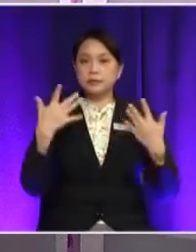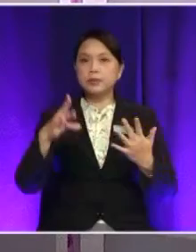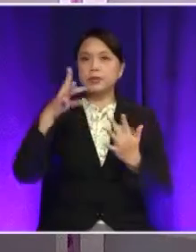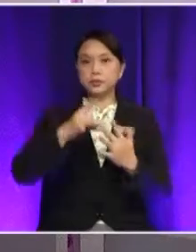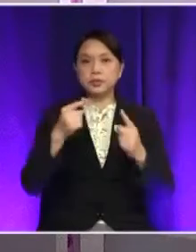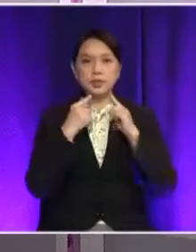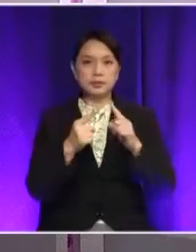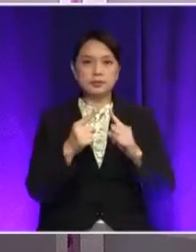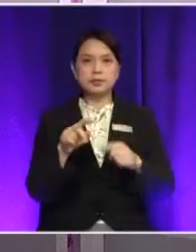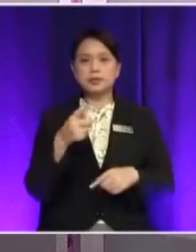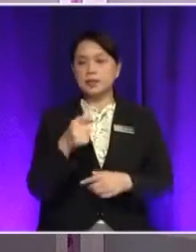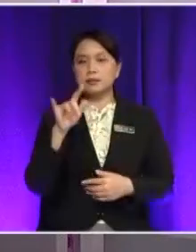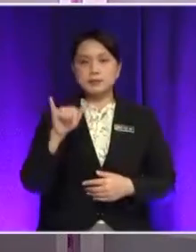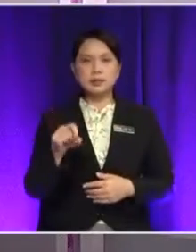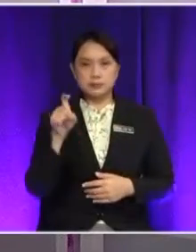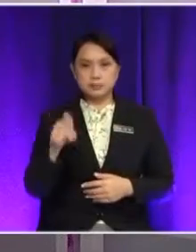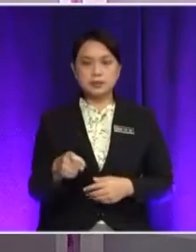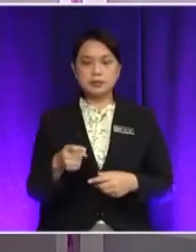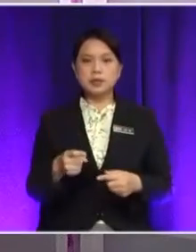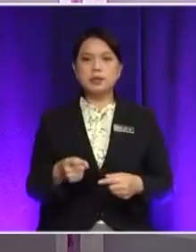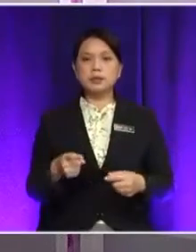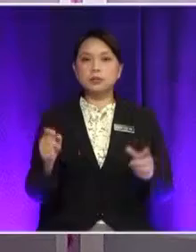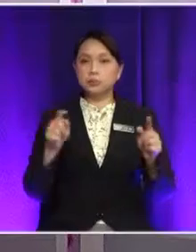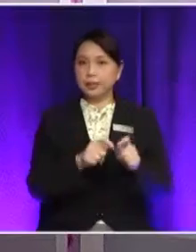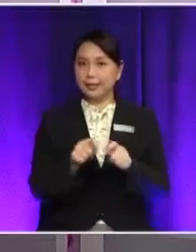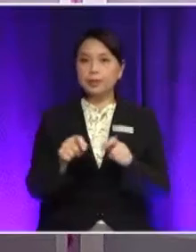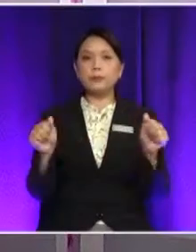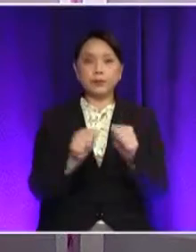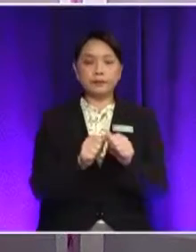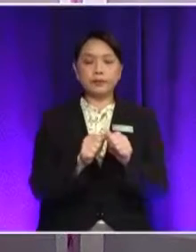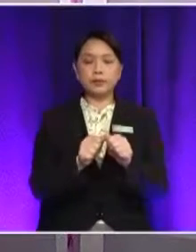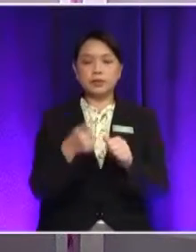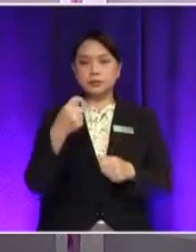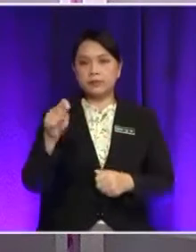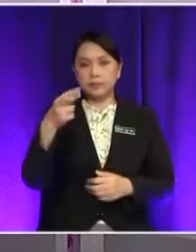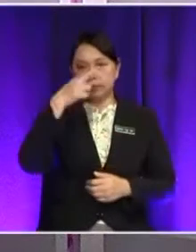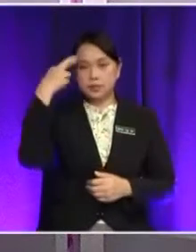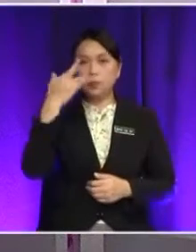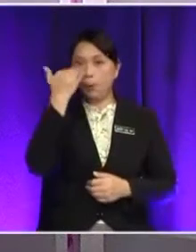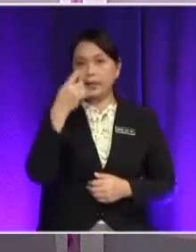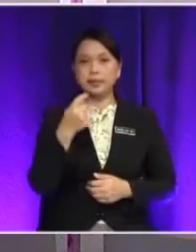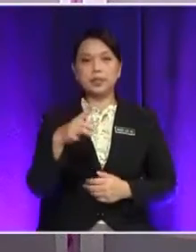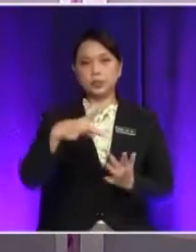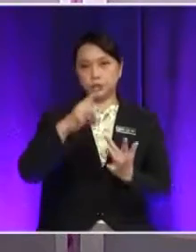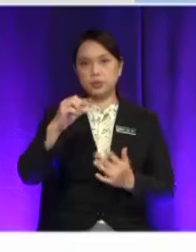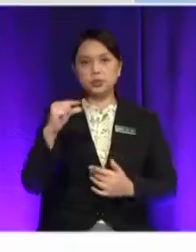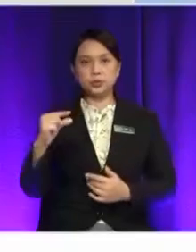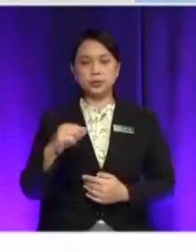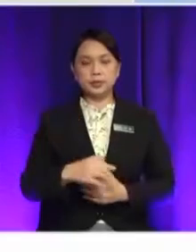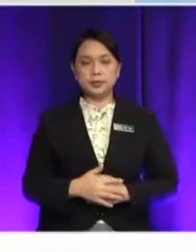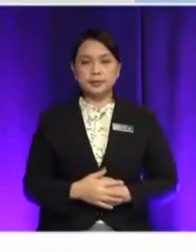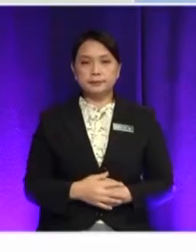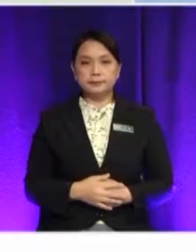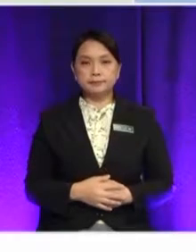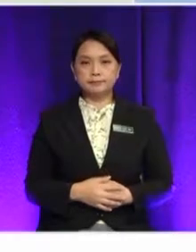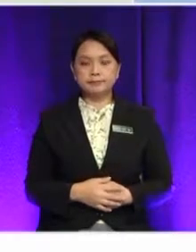and they must come up with the reason. So everything needs evidence when they do the process. So Soleha chose G and she said the